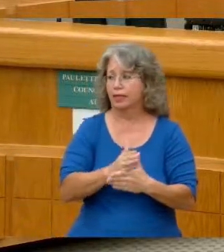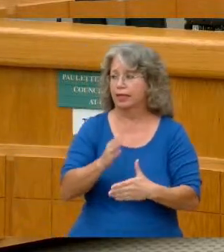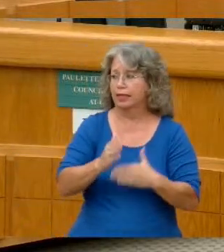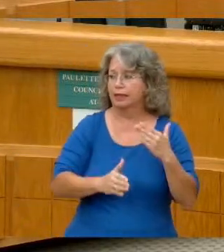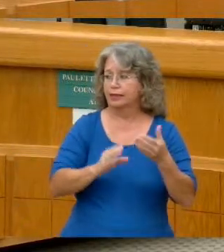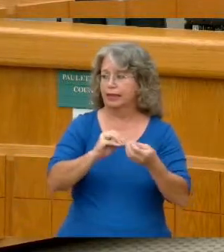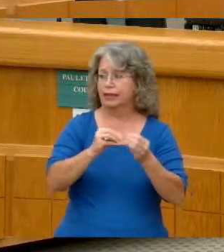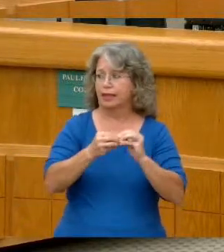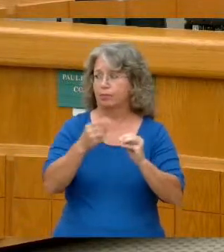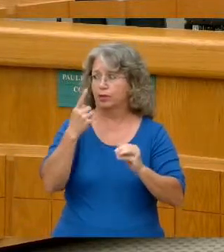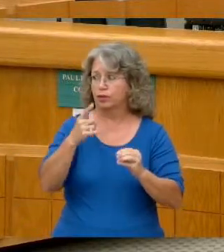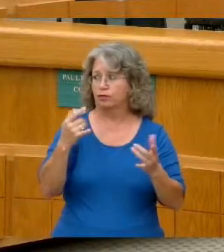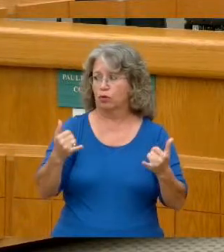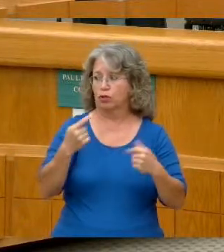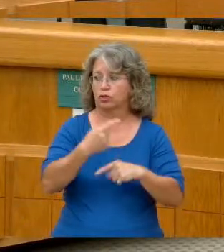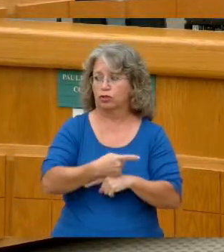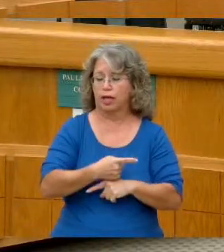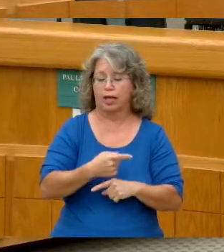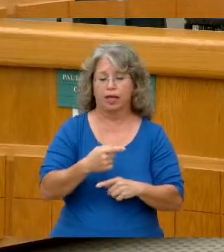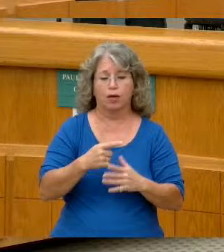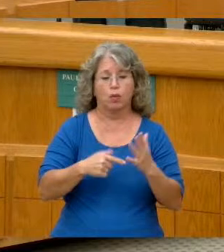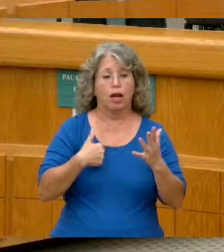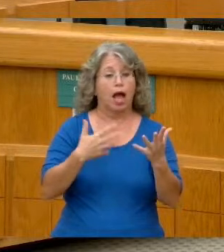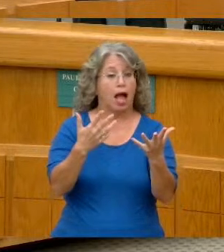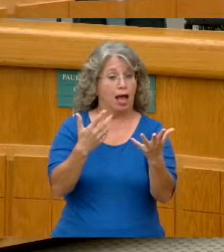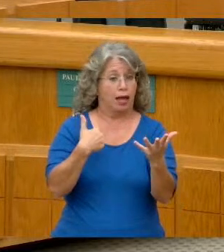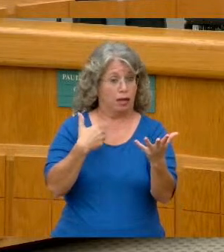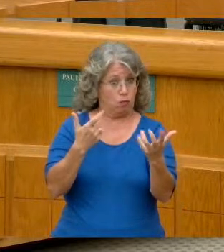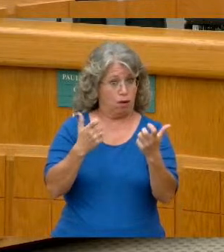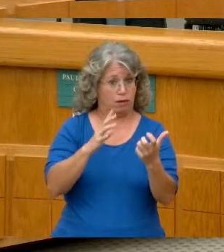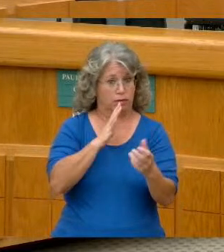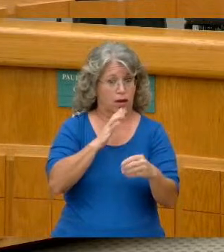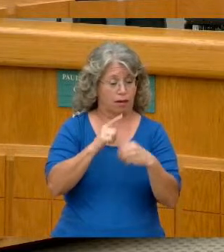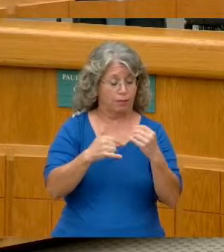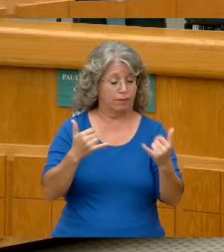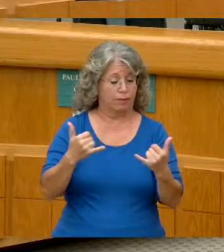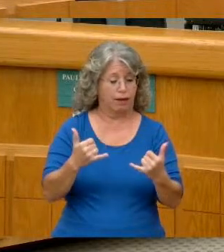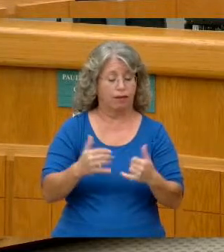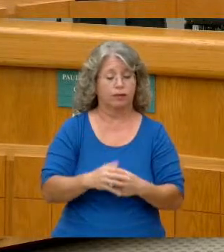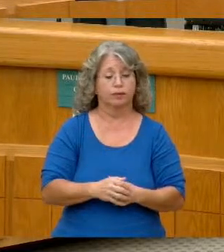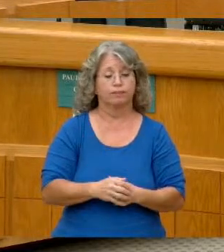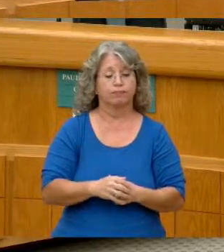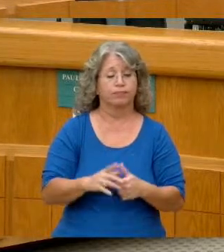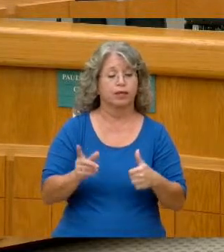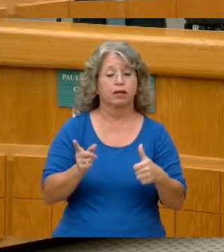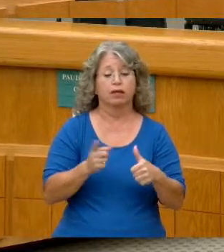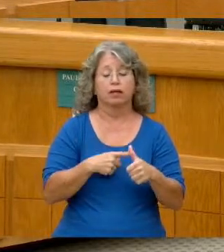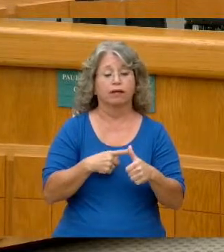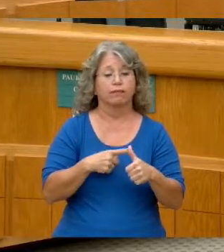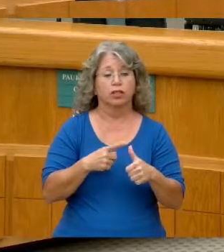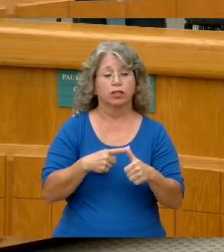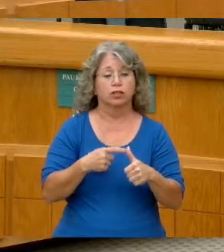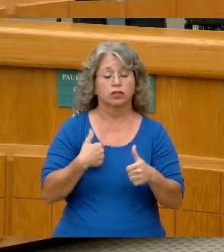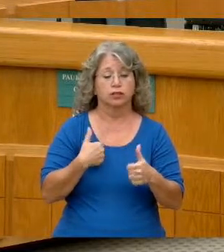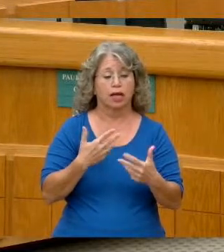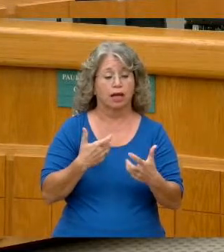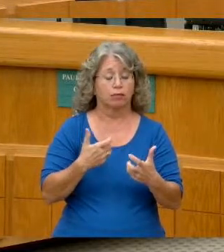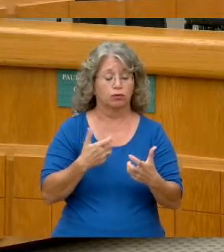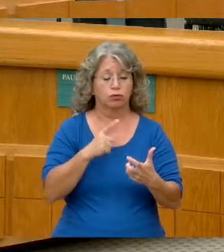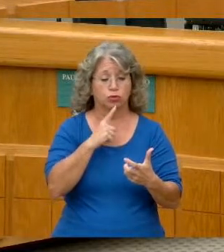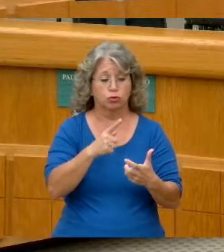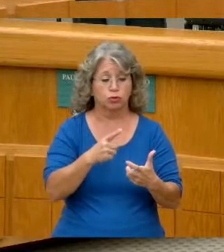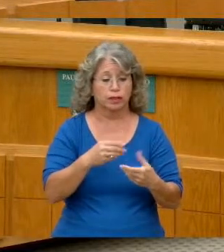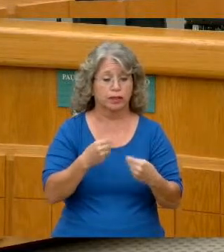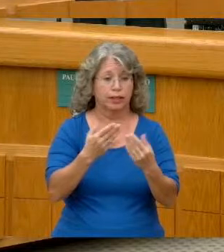numbers for today. So, but what I want to talk about now is first, I want to extend my